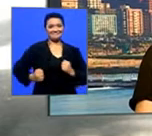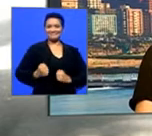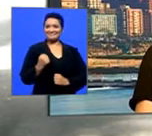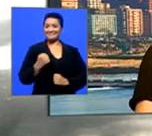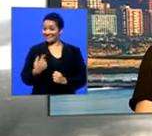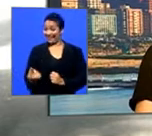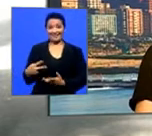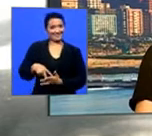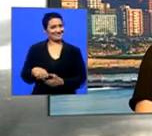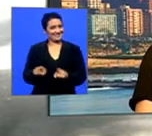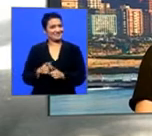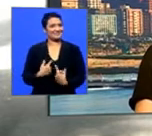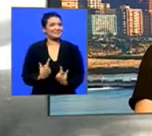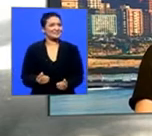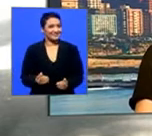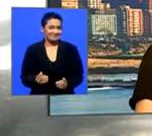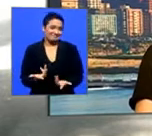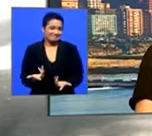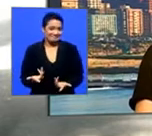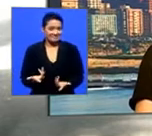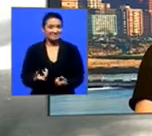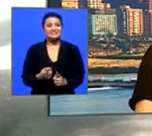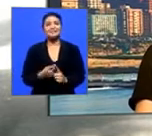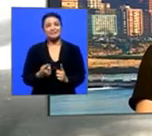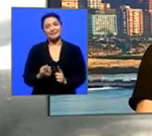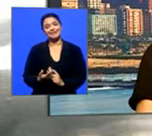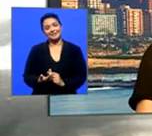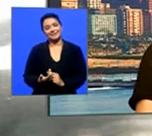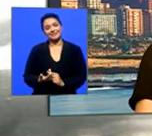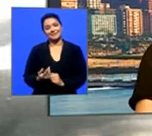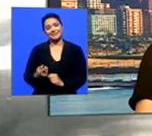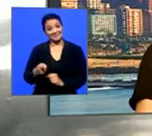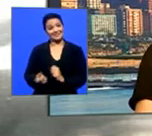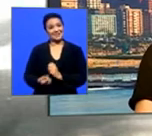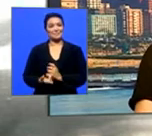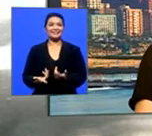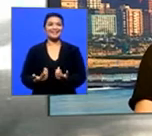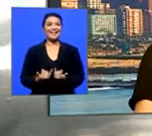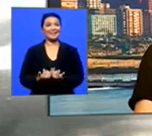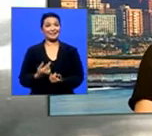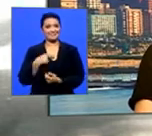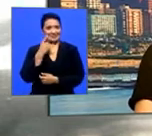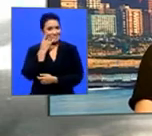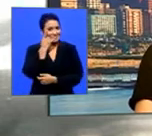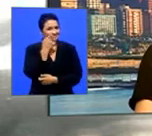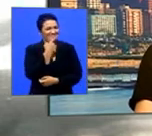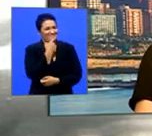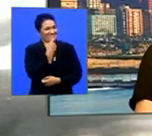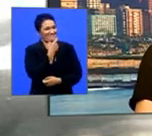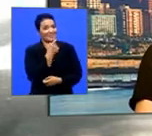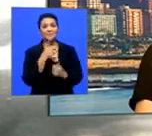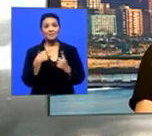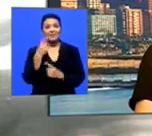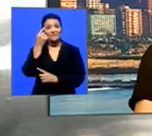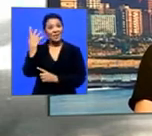I had no choice. I had to get up and dance with him. And that was, on the one hand, a little bit embarrassing, but obviously something I'll never